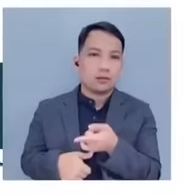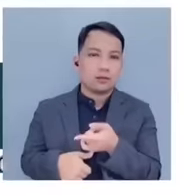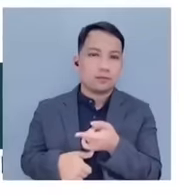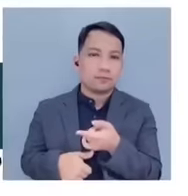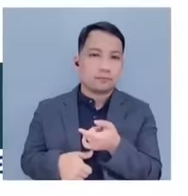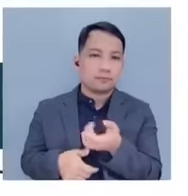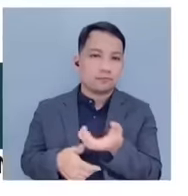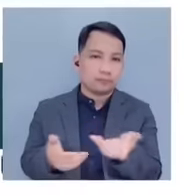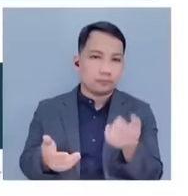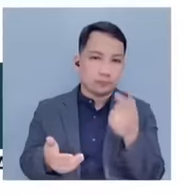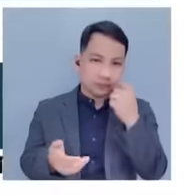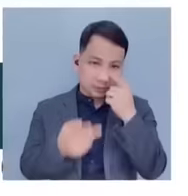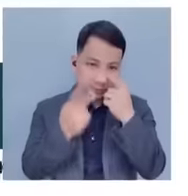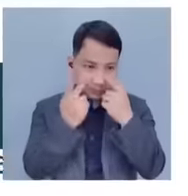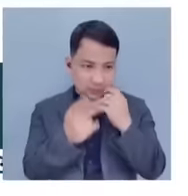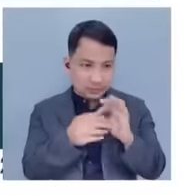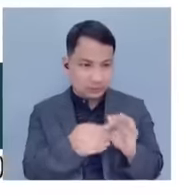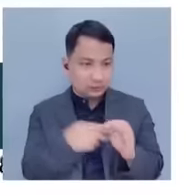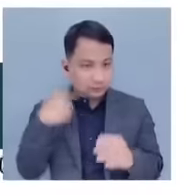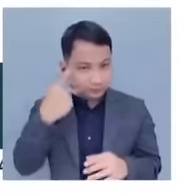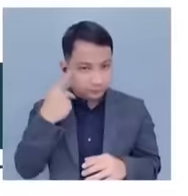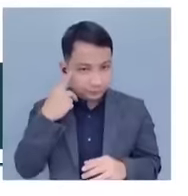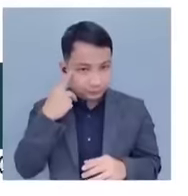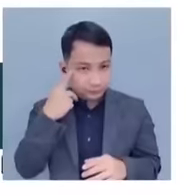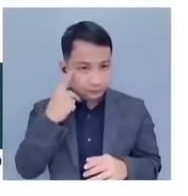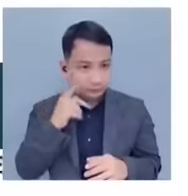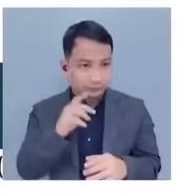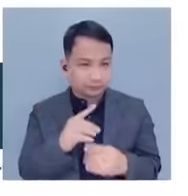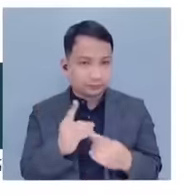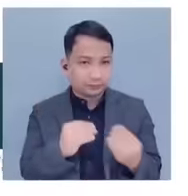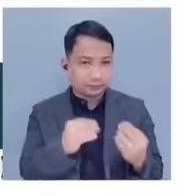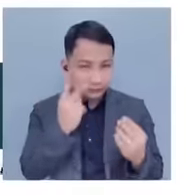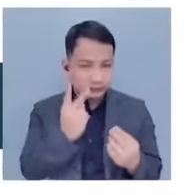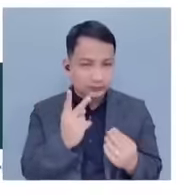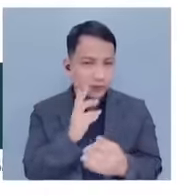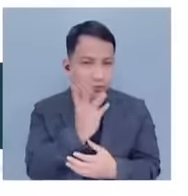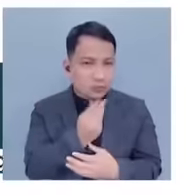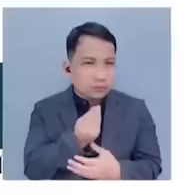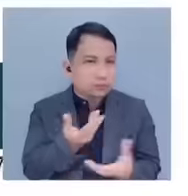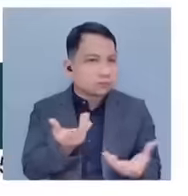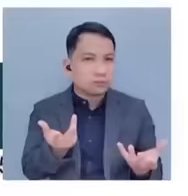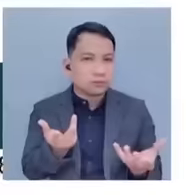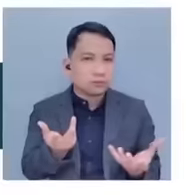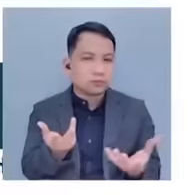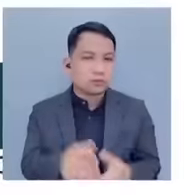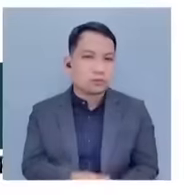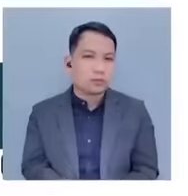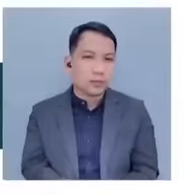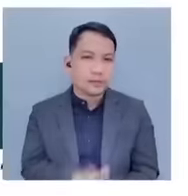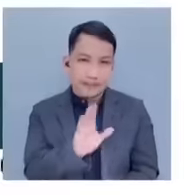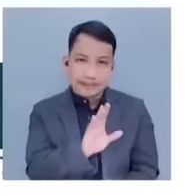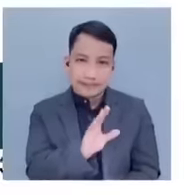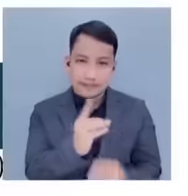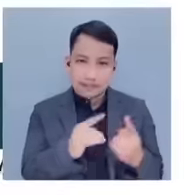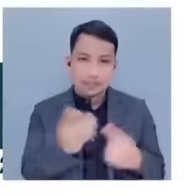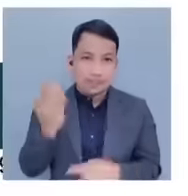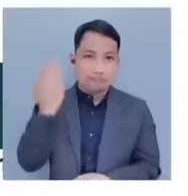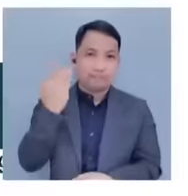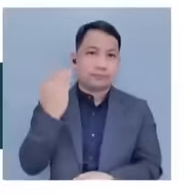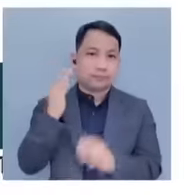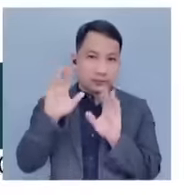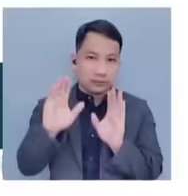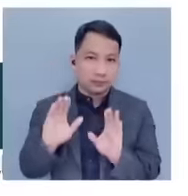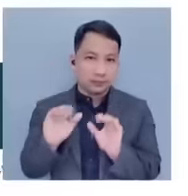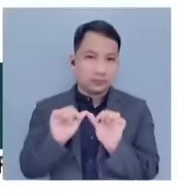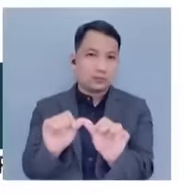they can see the political space, no? As to, I mean, because of what happened last Sunday and the